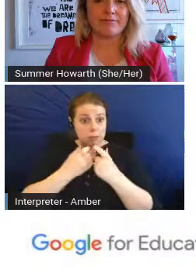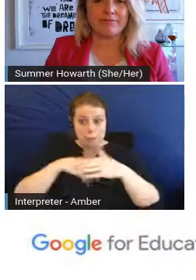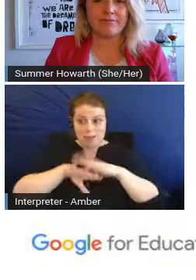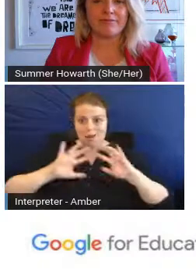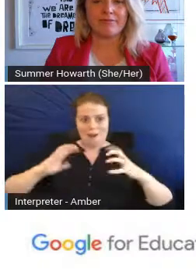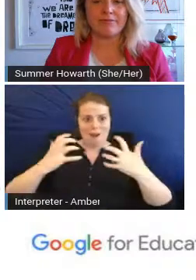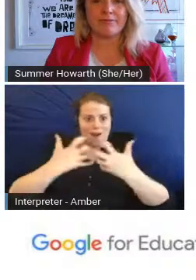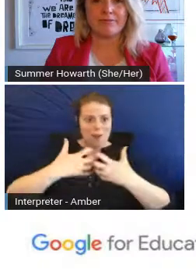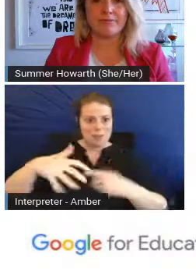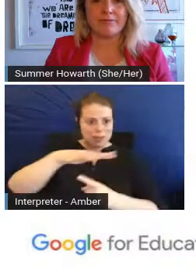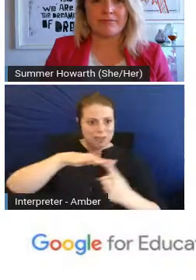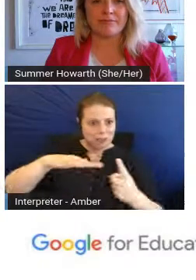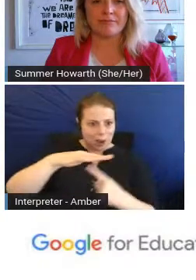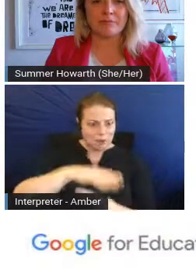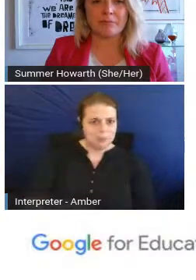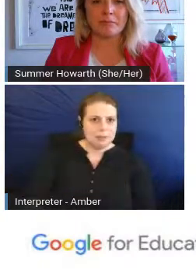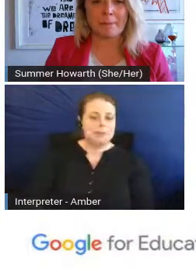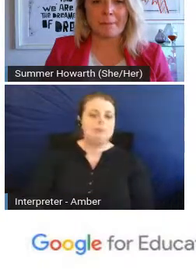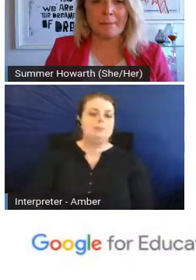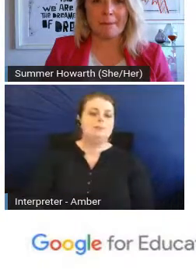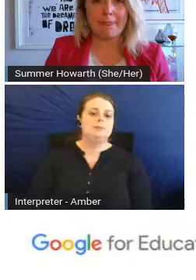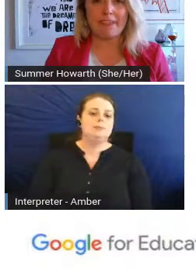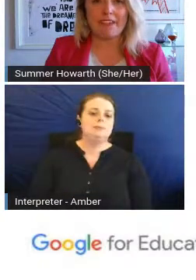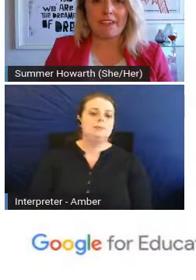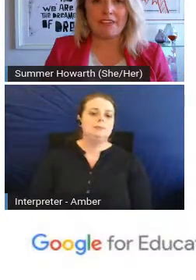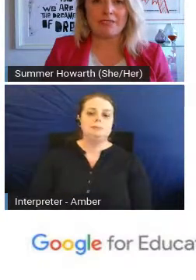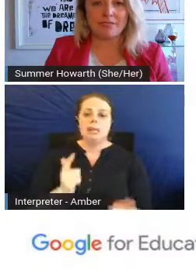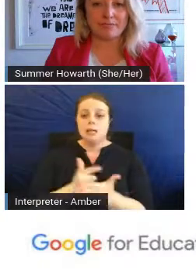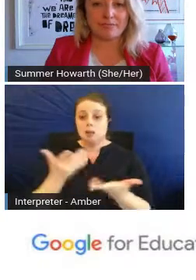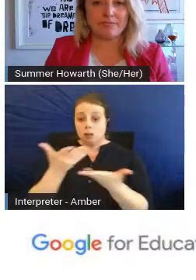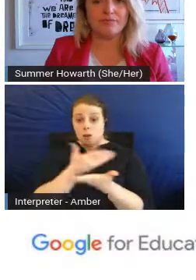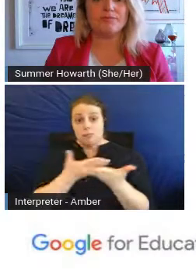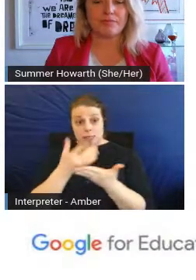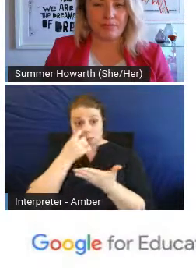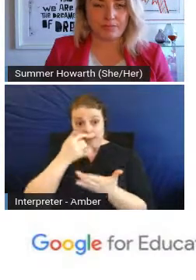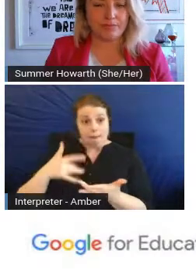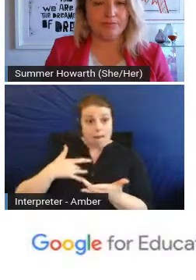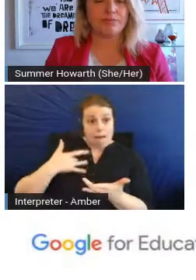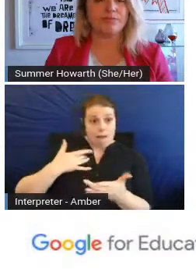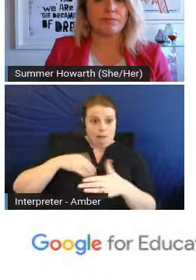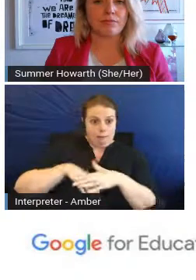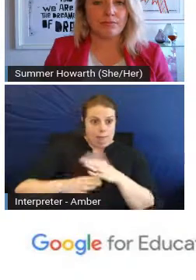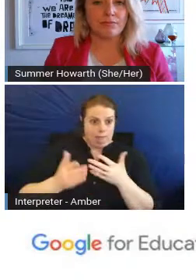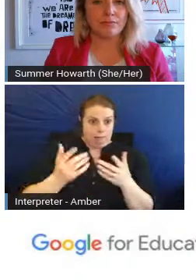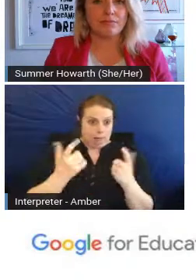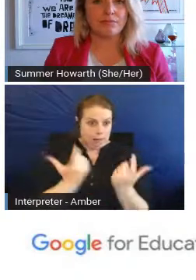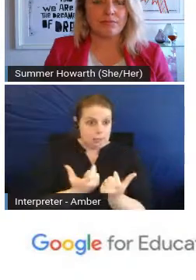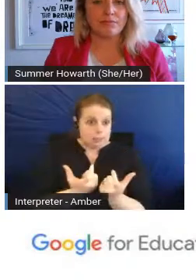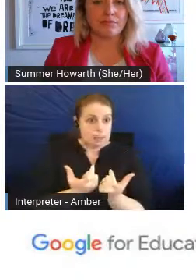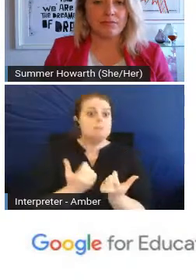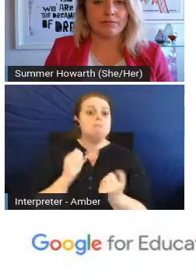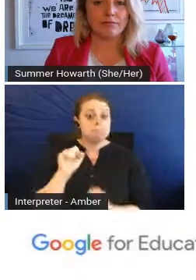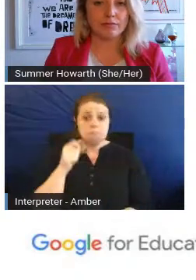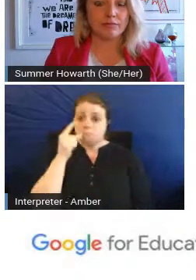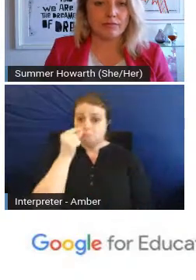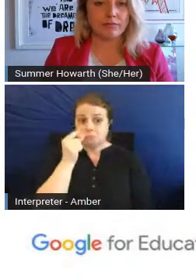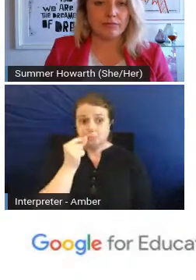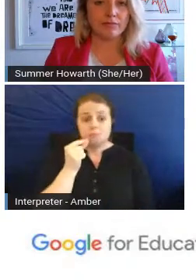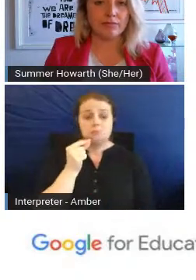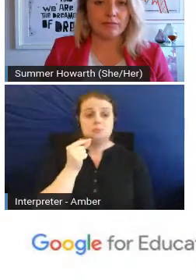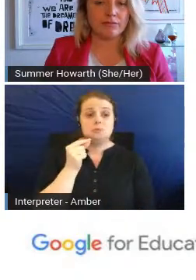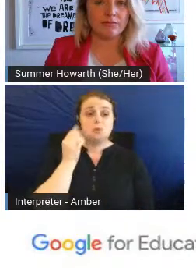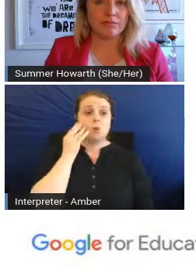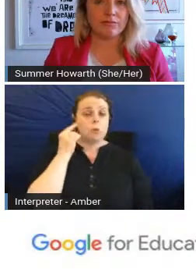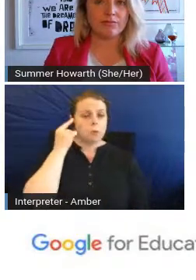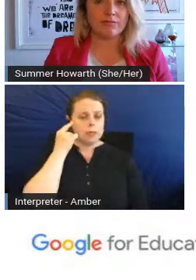You know, a lot of the conversation we could do live in class, and many of us have. But when we start to consider that there are